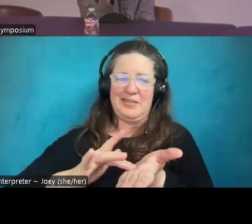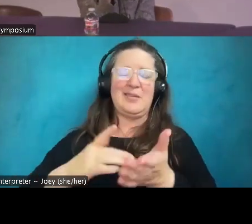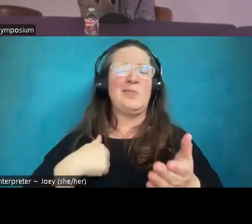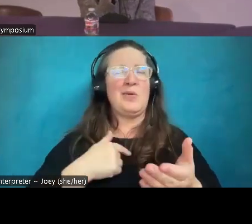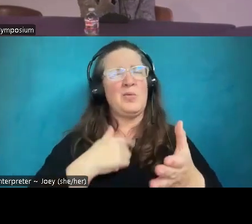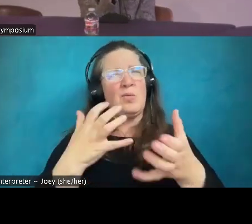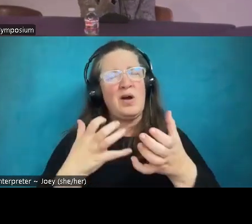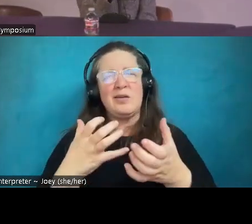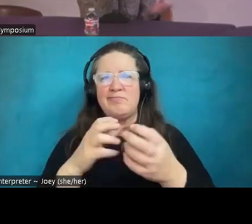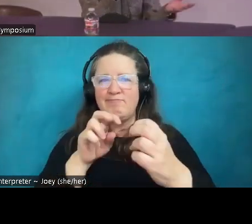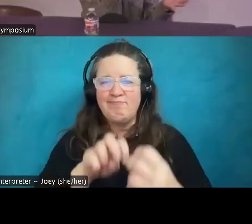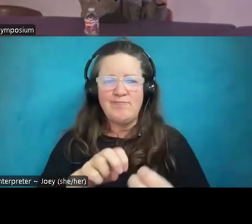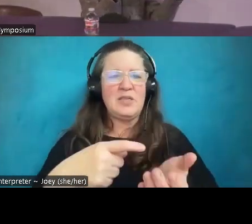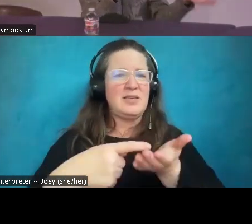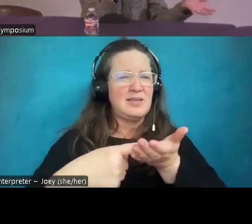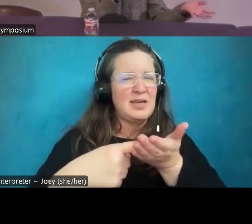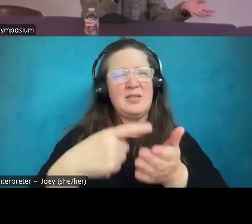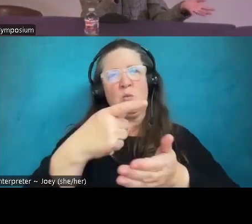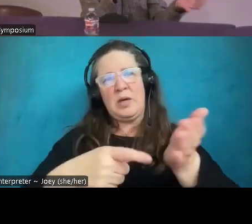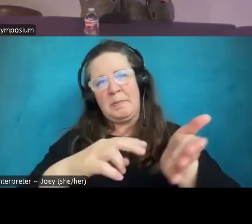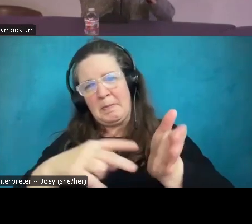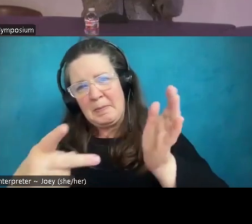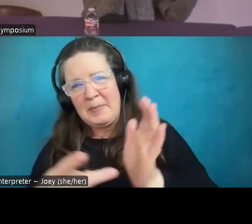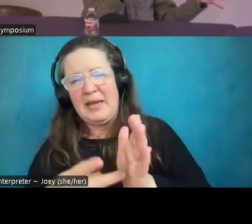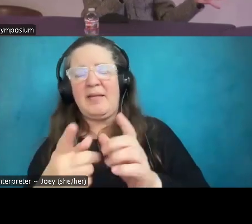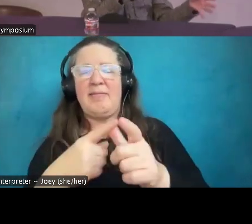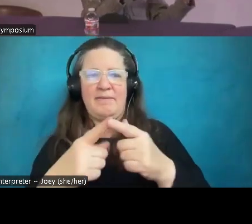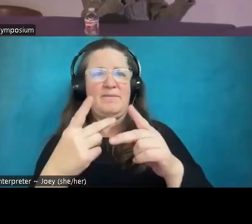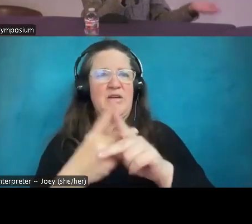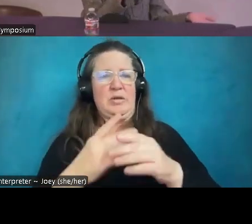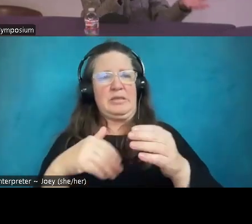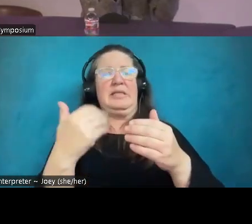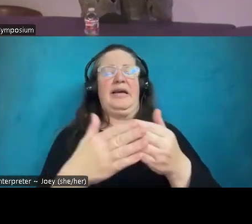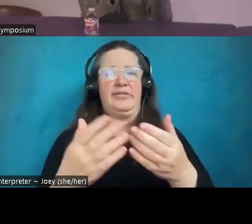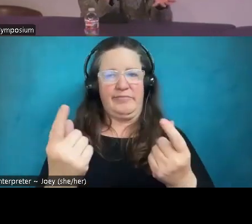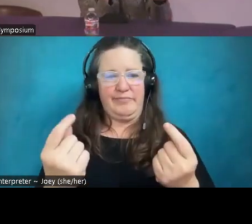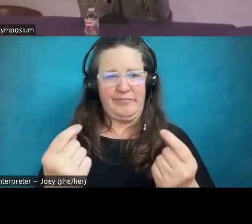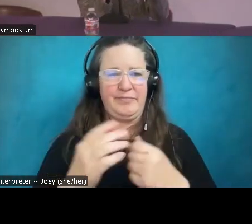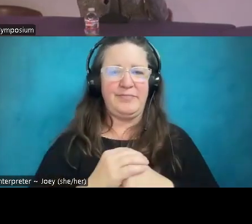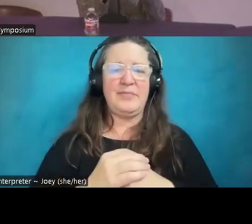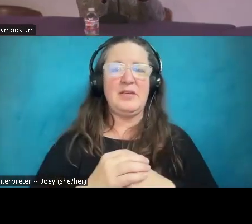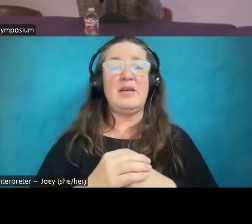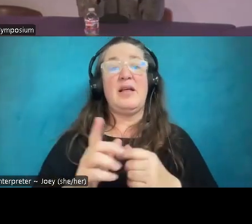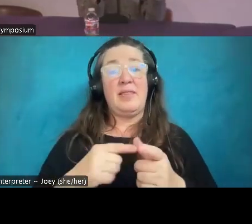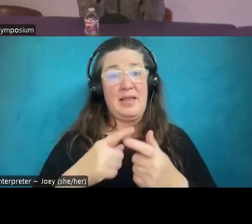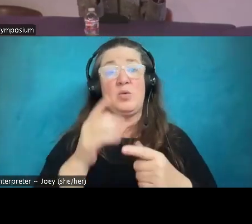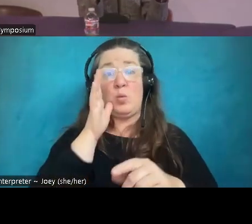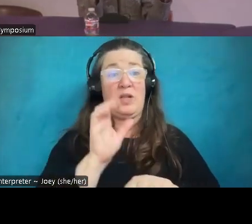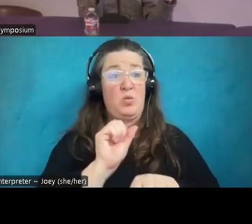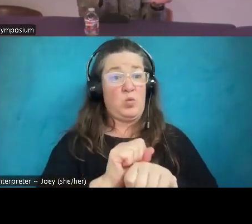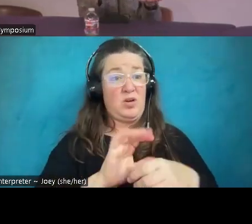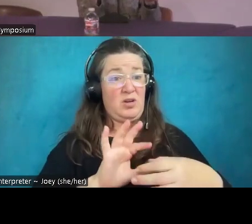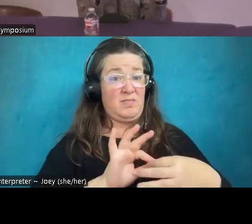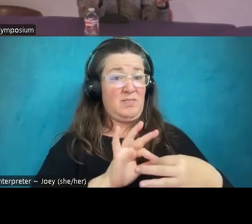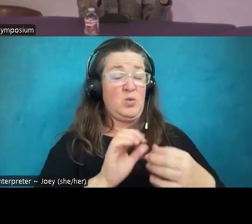So, and then we're also fortunate to work with a team. So then I can talk with your team, speech therapy, your physicians, about what might be